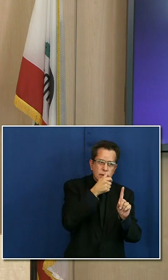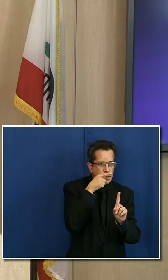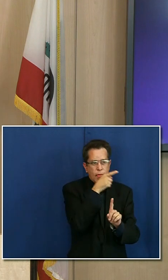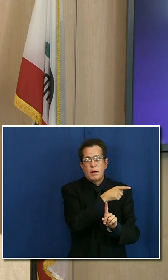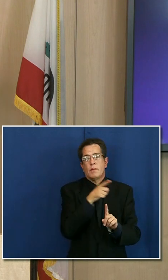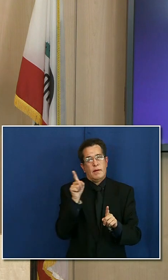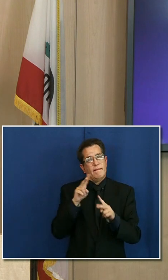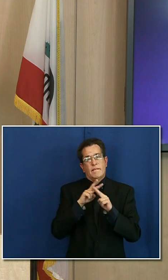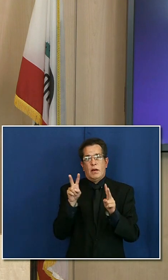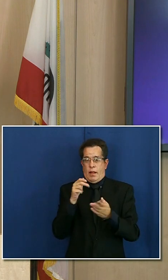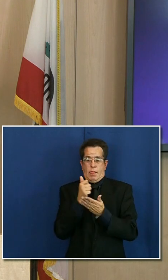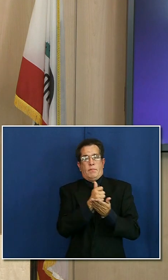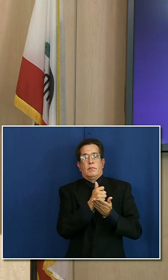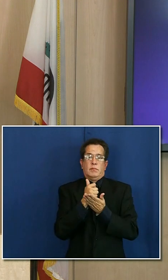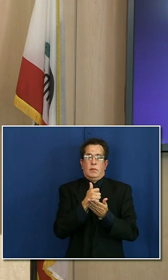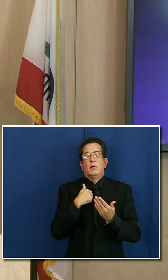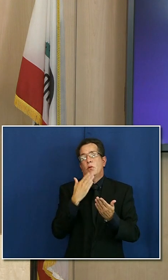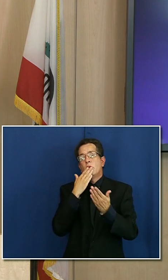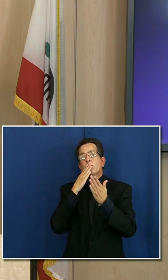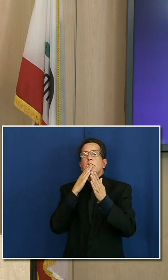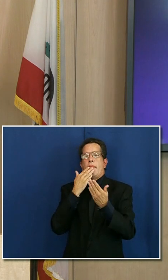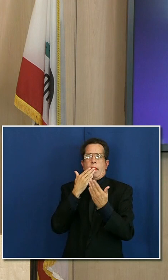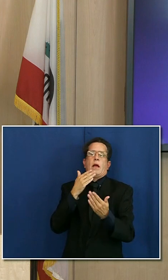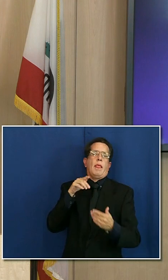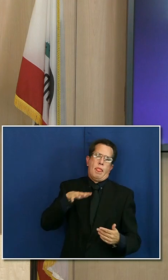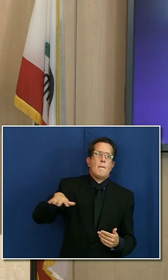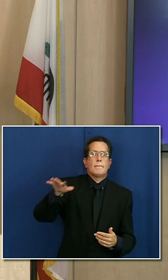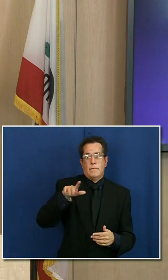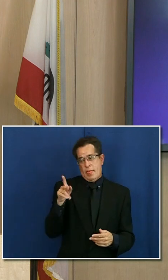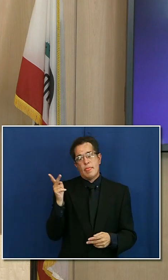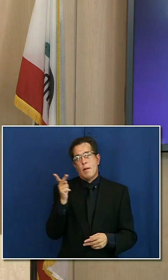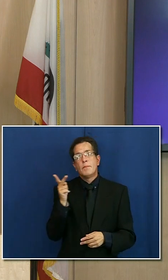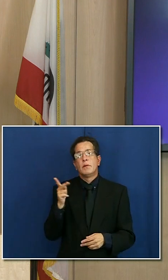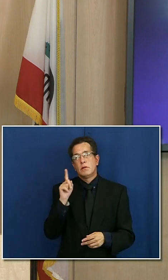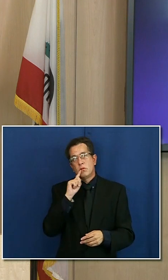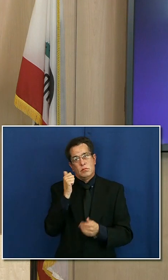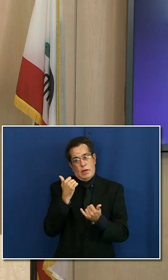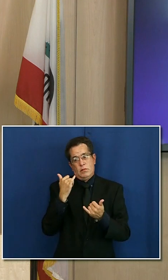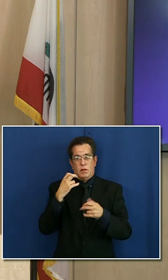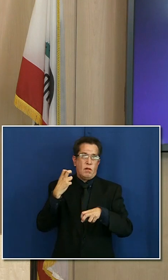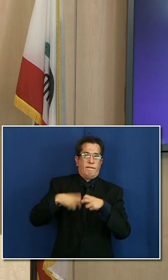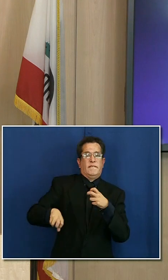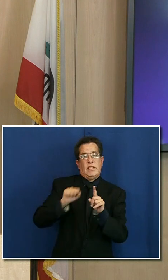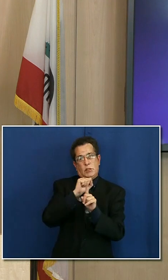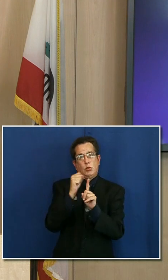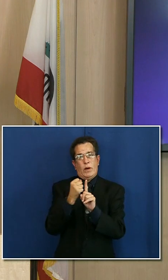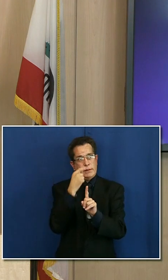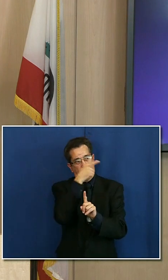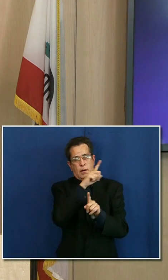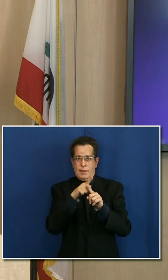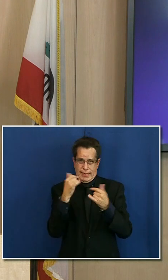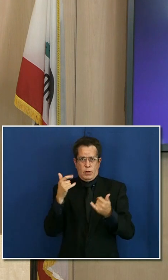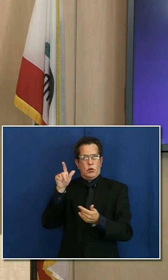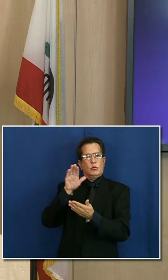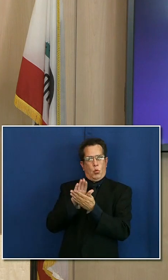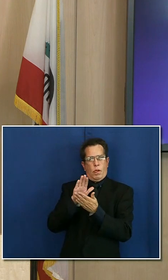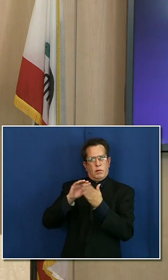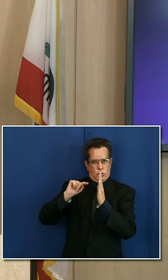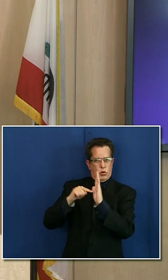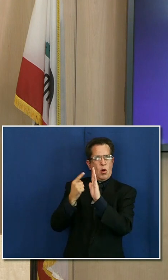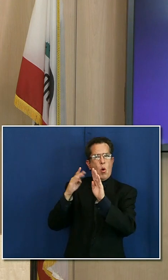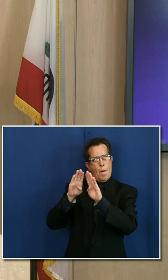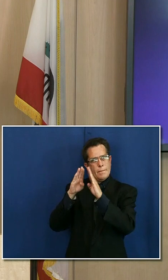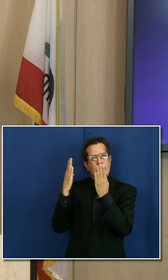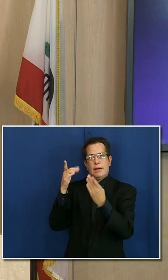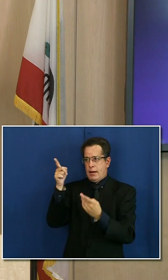very transparent and taking action, and we appreciate that as they work through what is a very difficult situation. But we have schools coming back. We just had